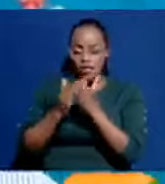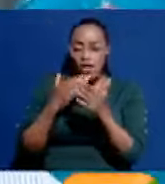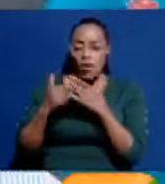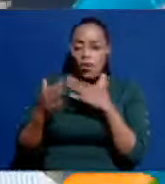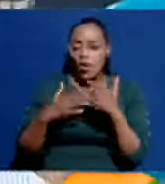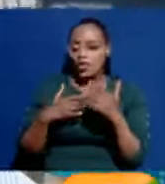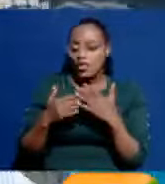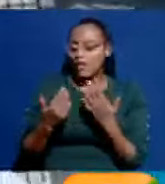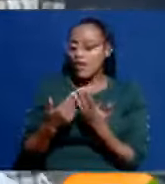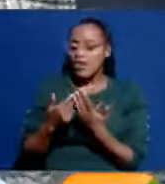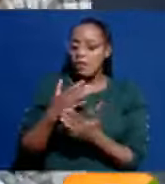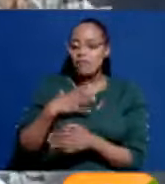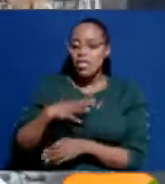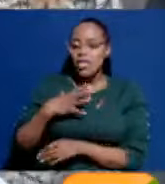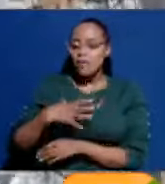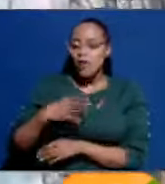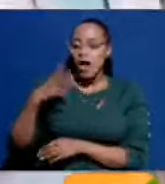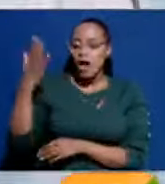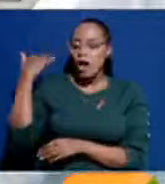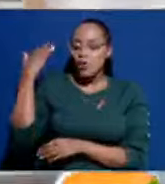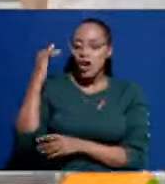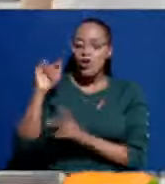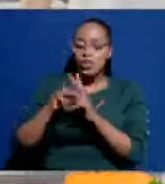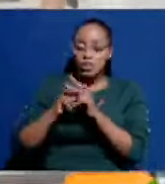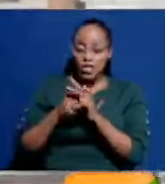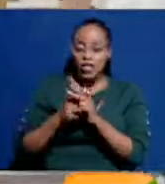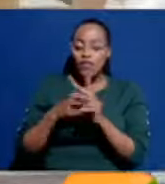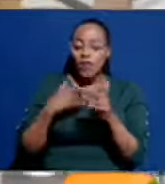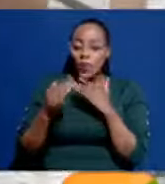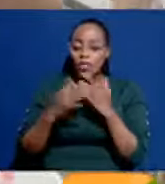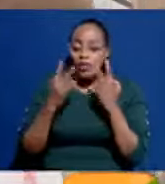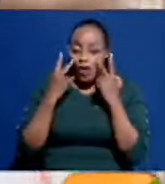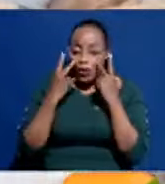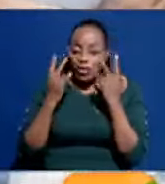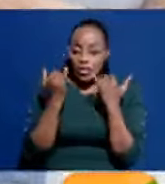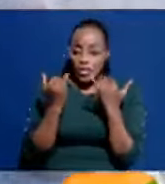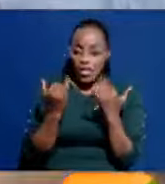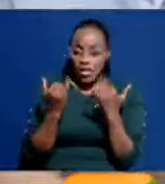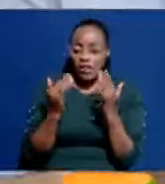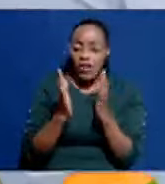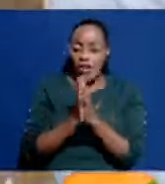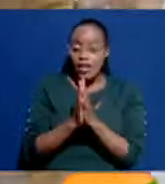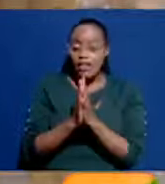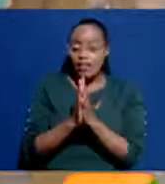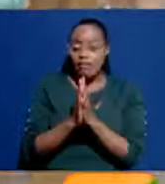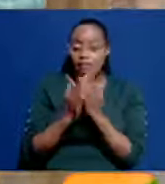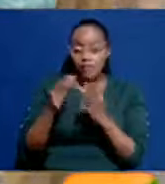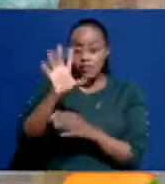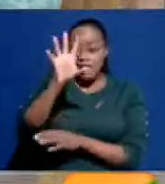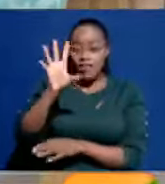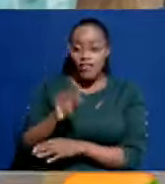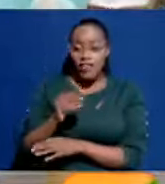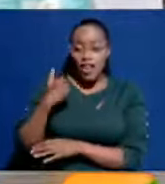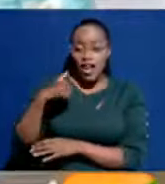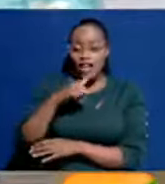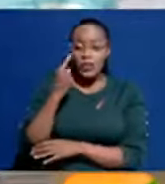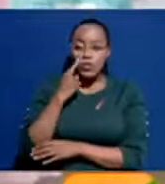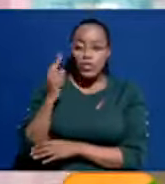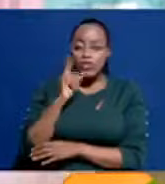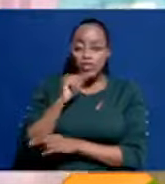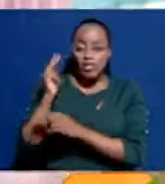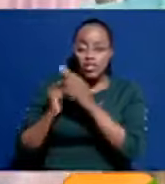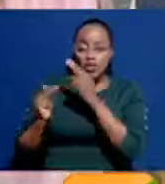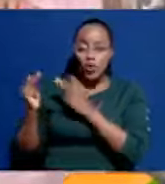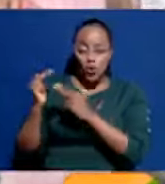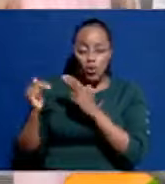zetu wamekianzisha. Kwa hapa, kile ambacho tumekiona na barani Afrika, tuna sites kama hizi, tuna historical